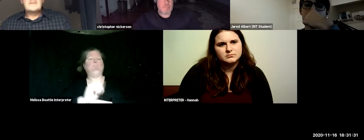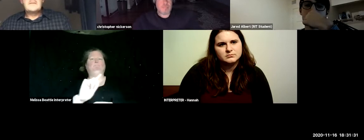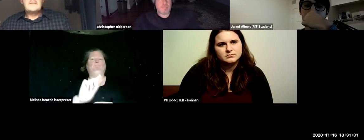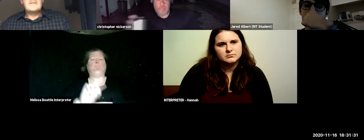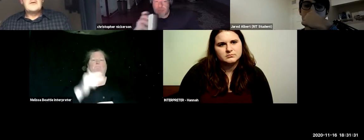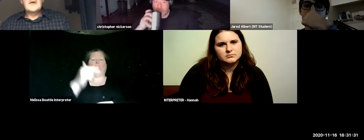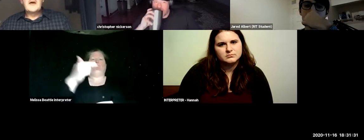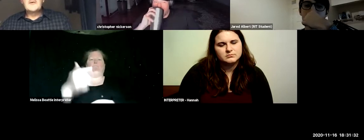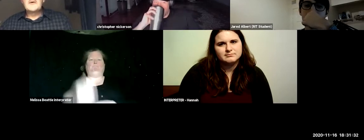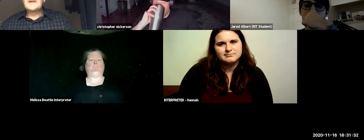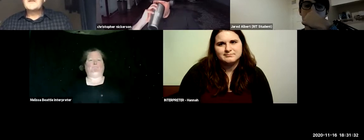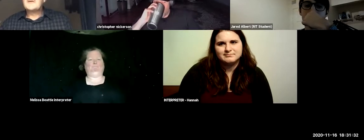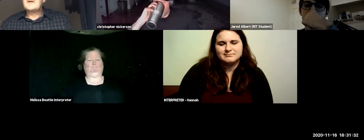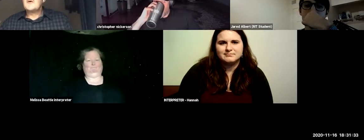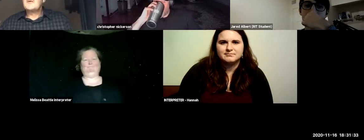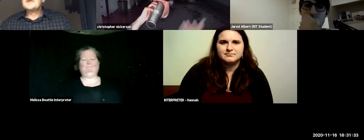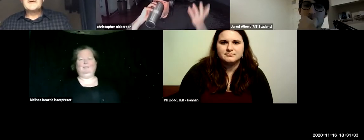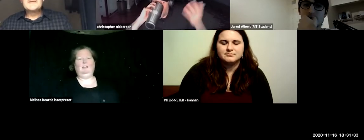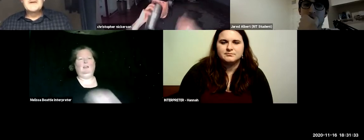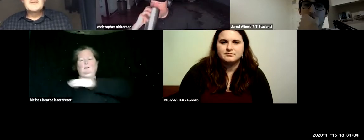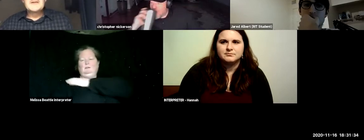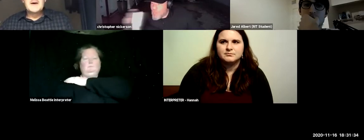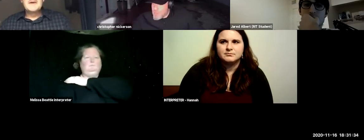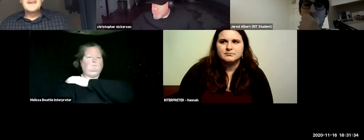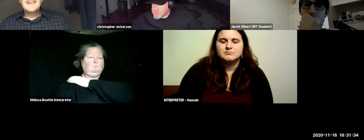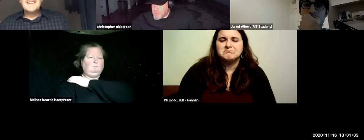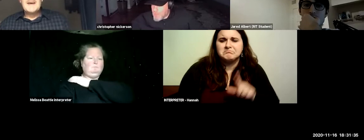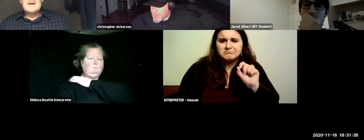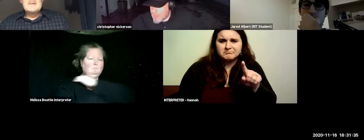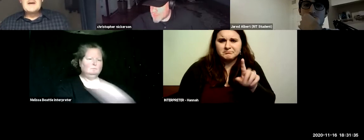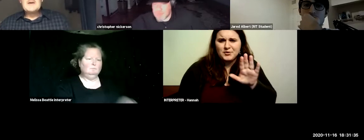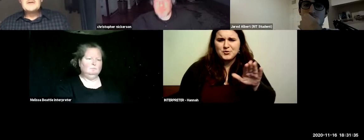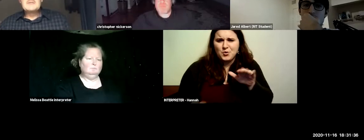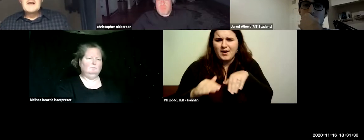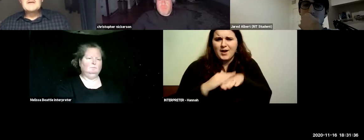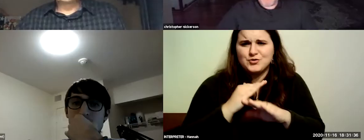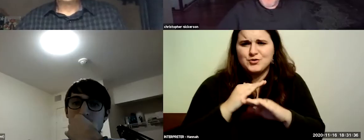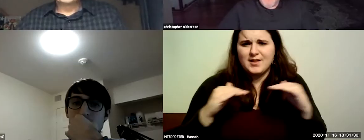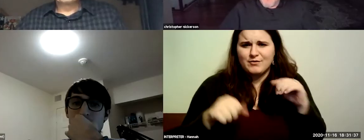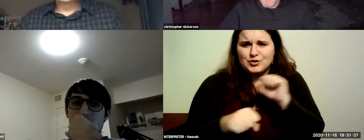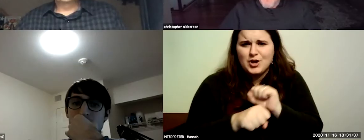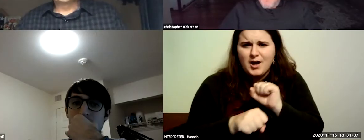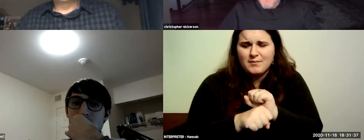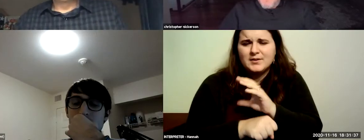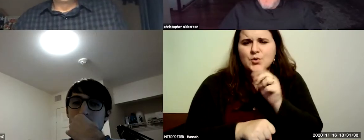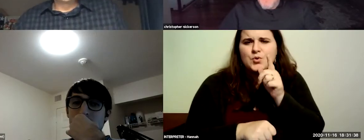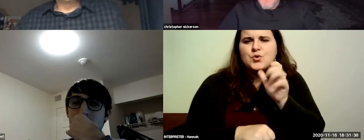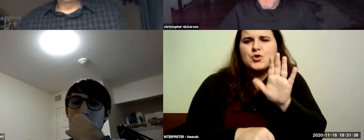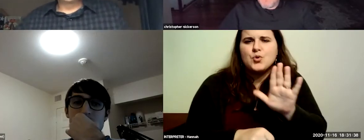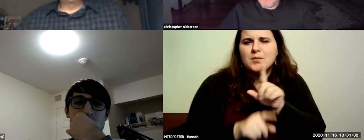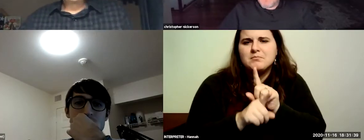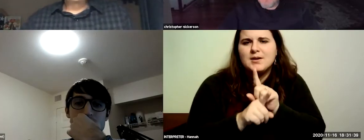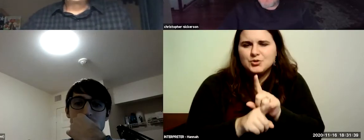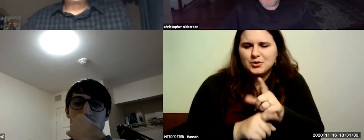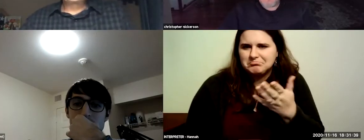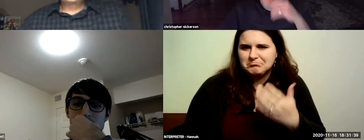that you can or will answer it. What was your entry-level job? And who was your mentor or mentors, if you will, along the